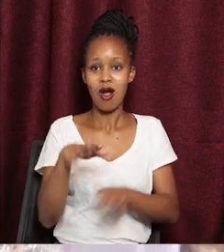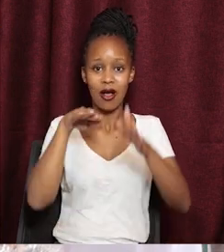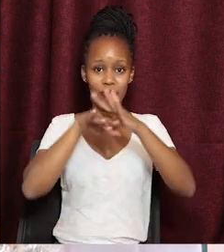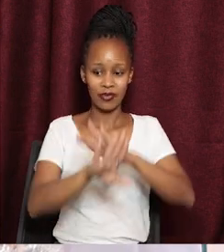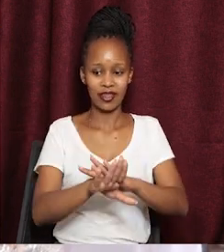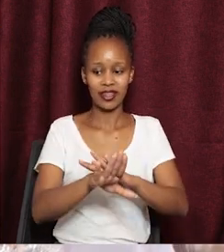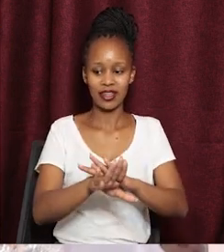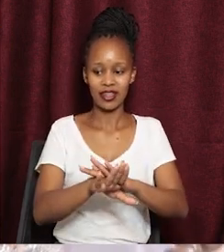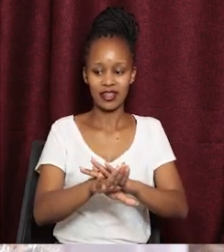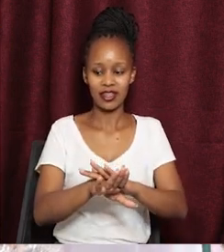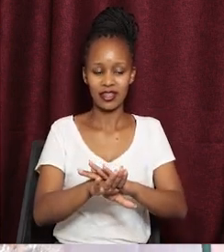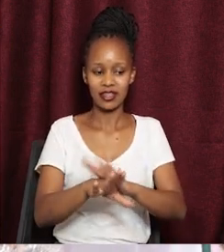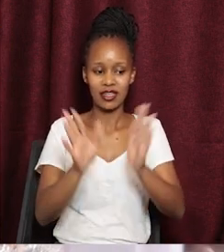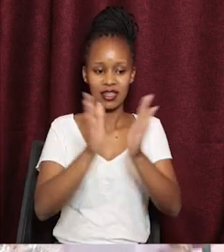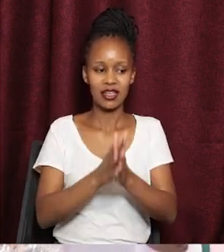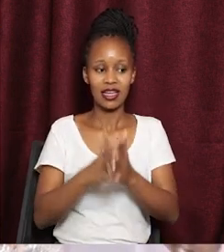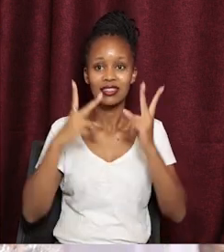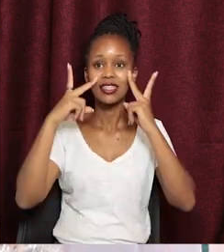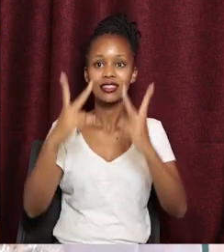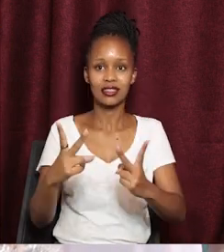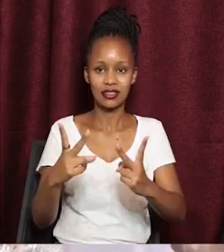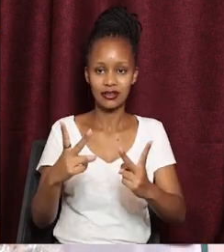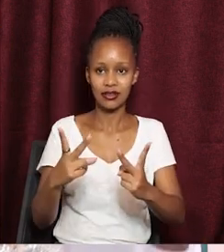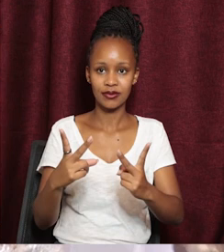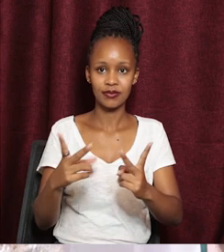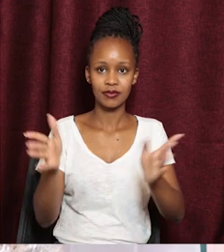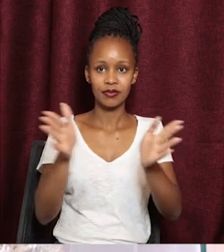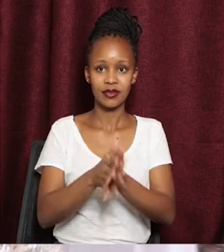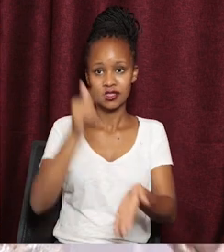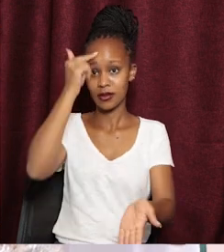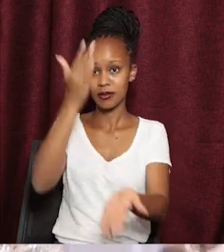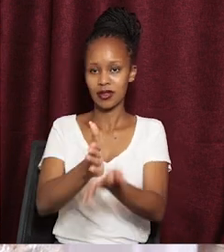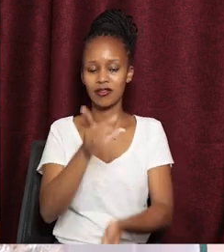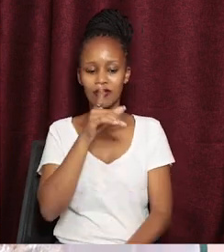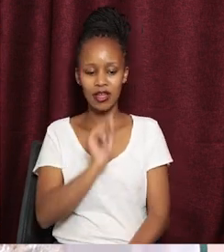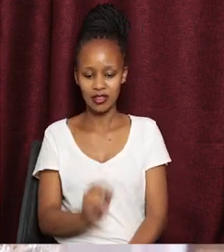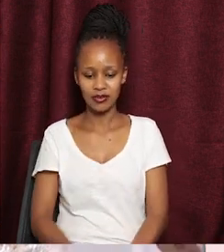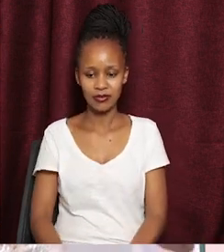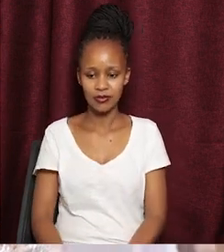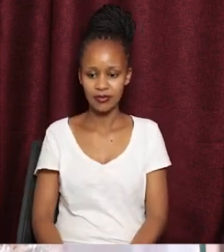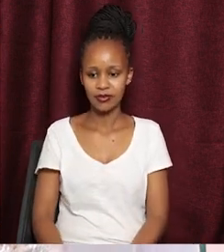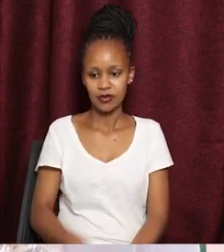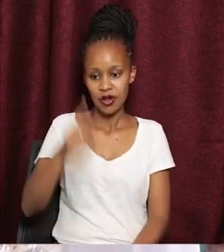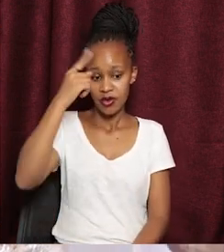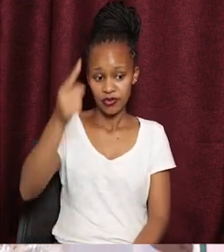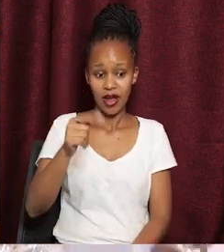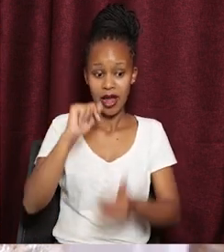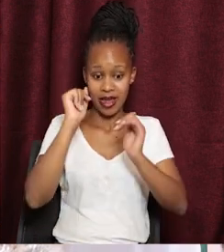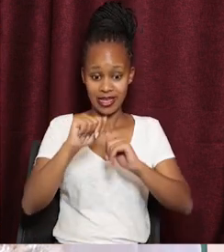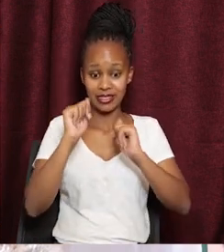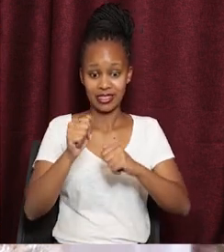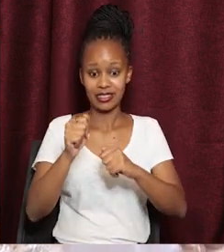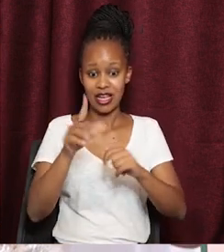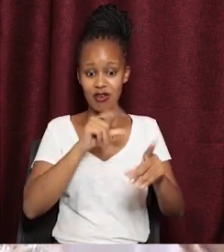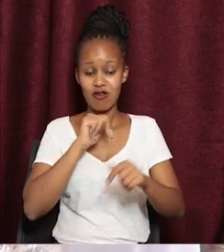in, and he saw and believed. For as yet